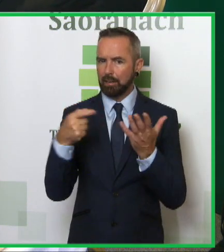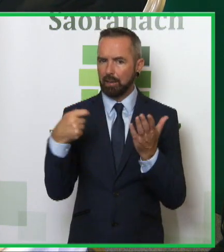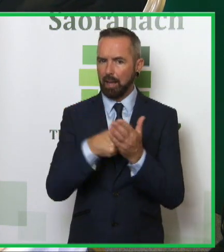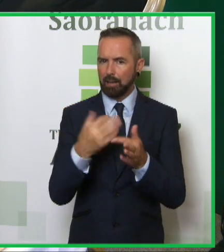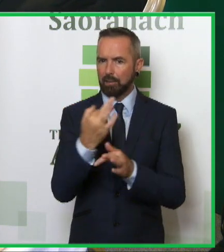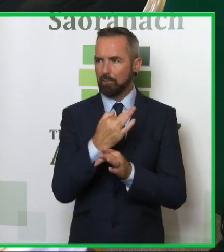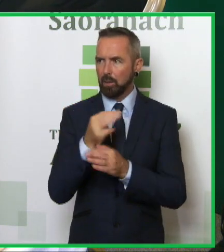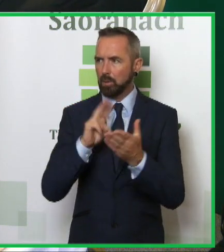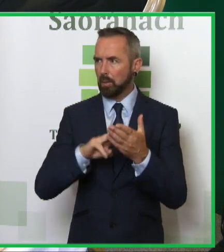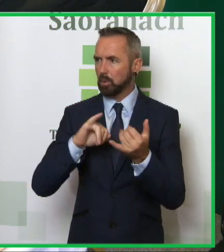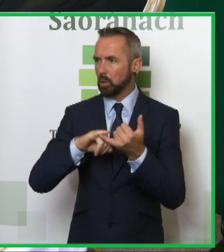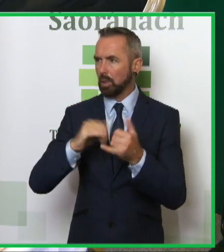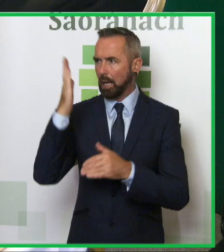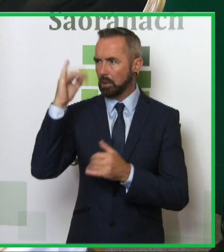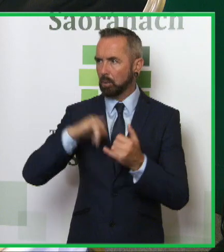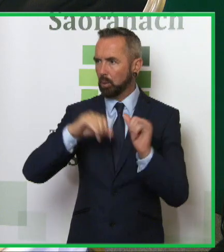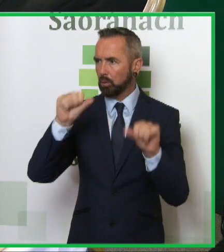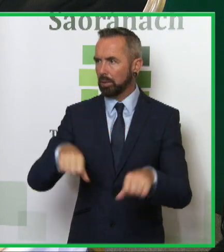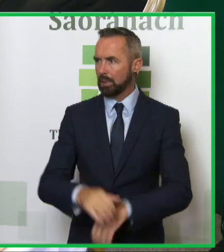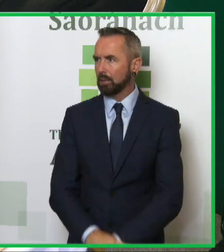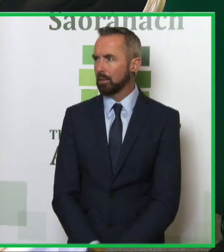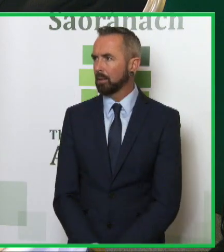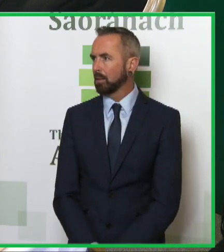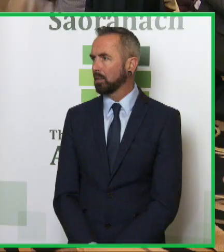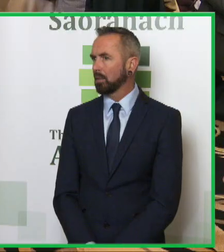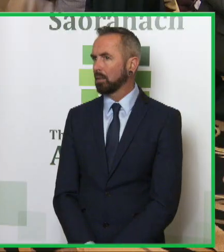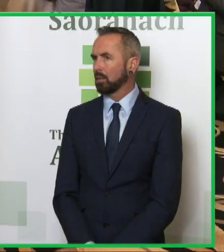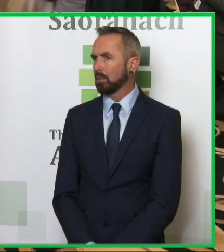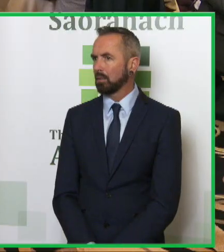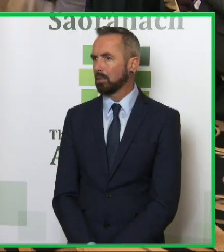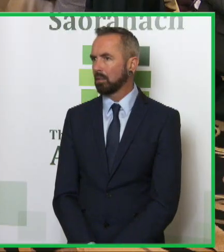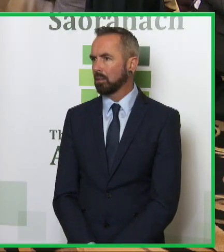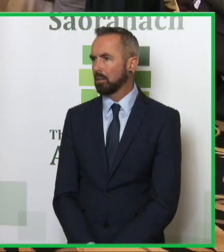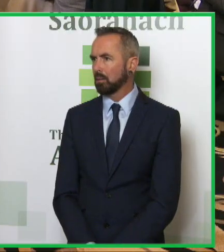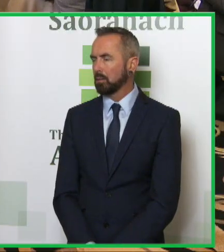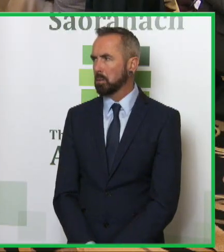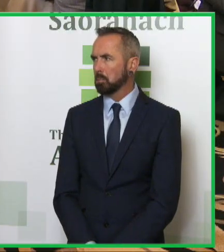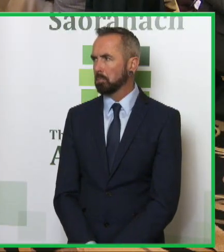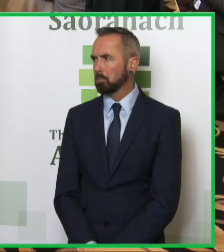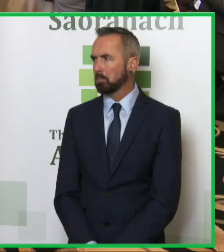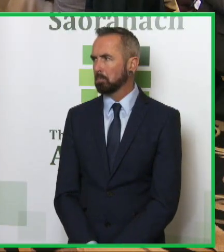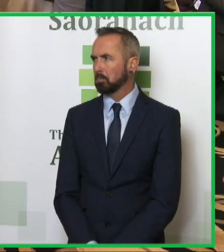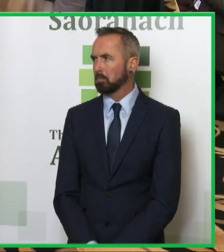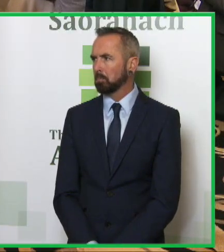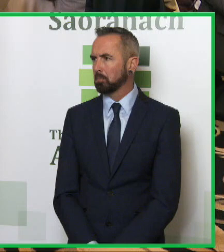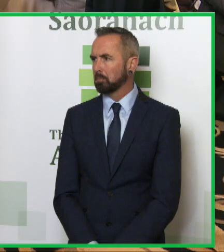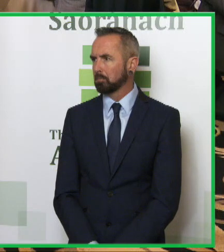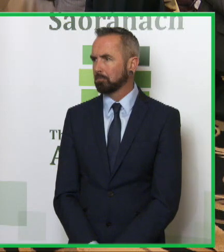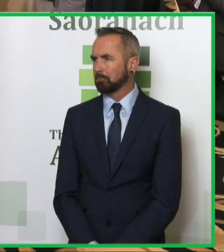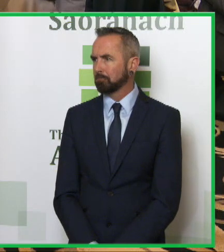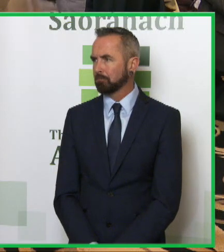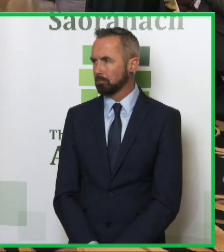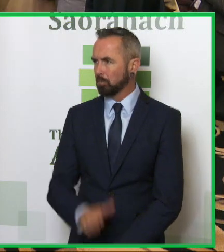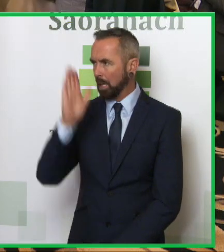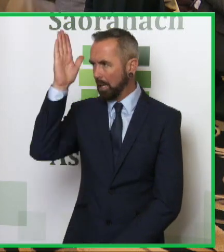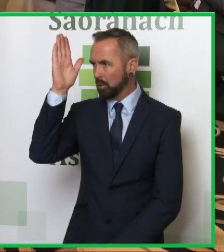piece there. Can we just, everybody okay with that we'd add family members to, you got it properly place? Yeah? Hands,